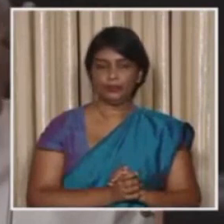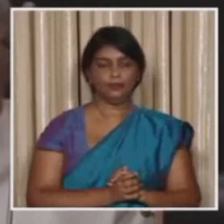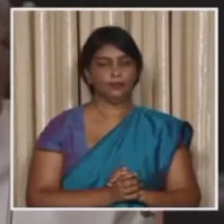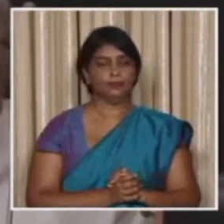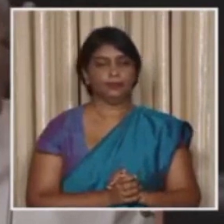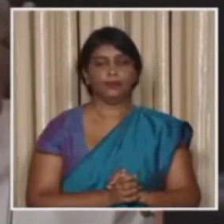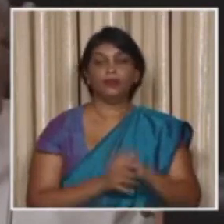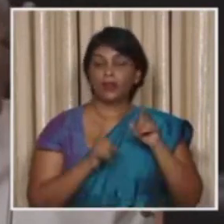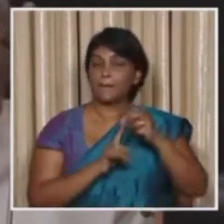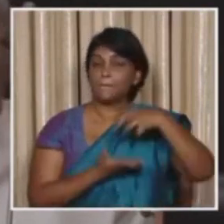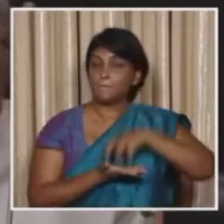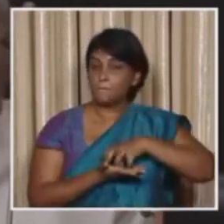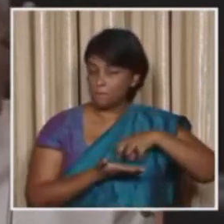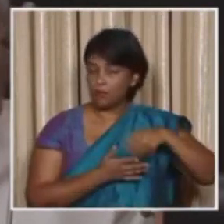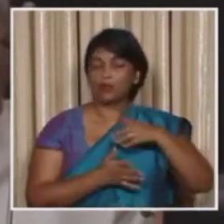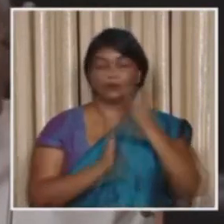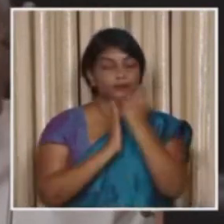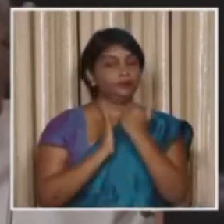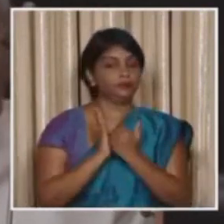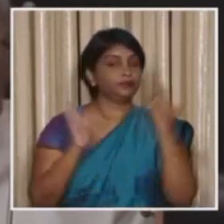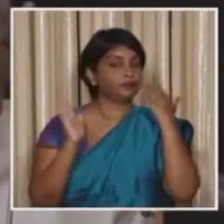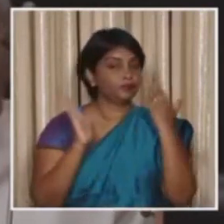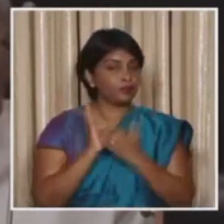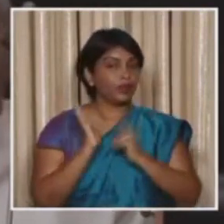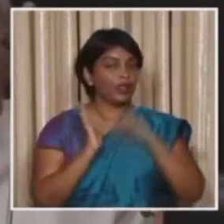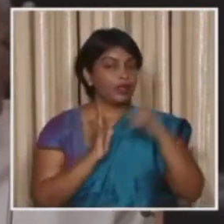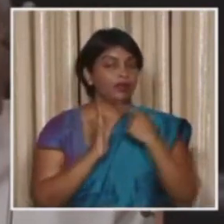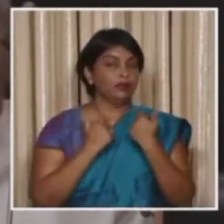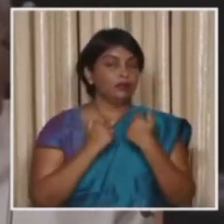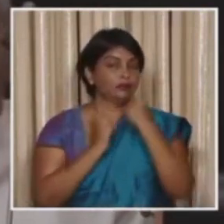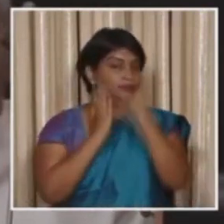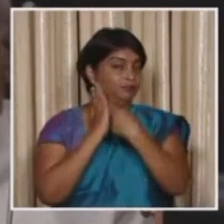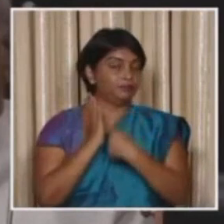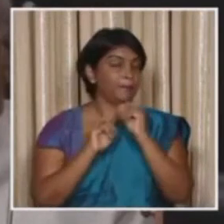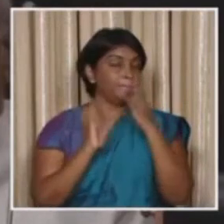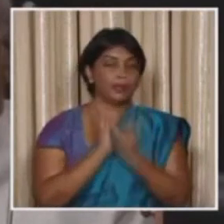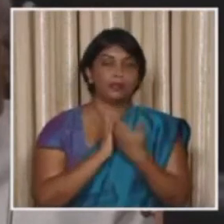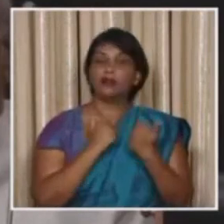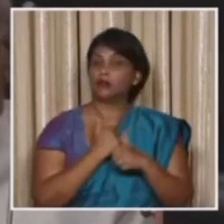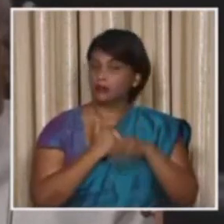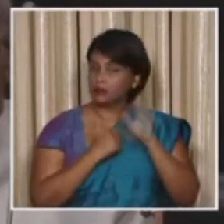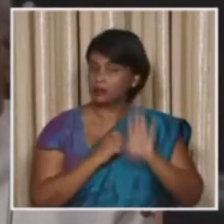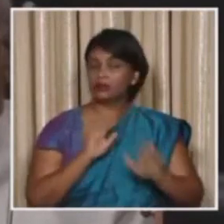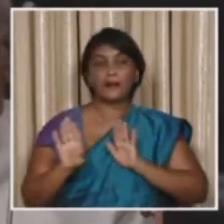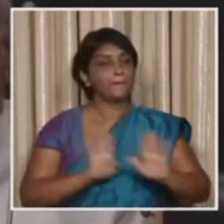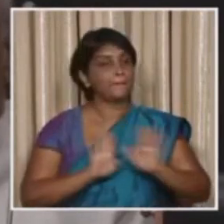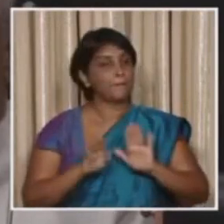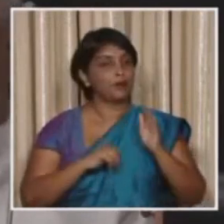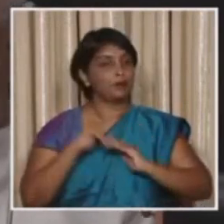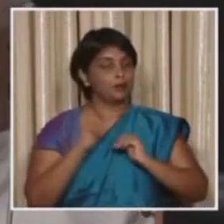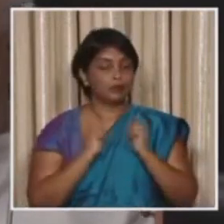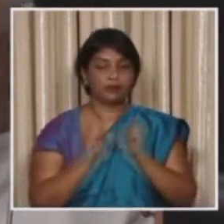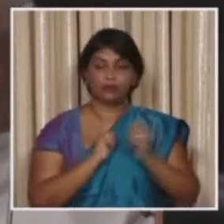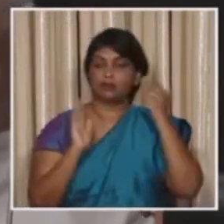matter would not have the effect of the centre taking over executive or administrative powers with regard to the implementation of the